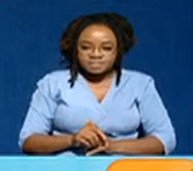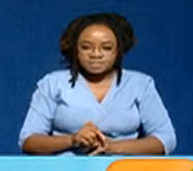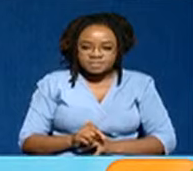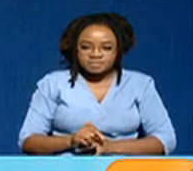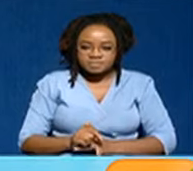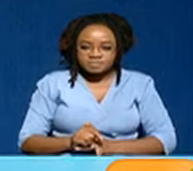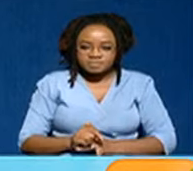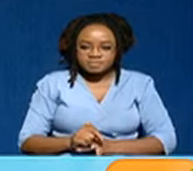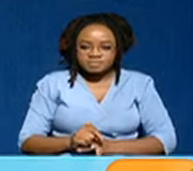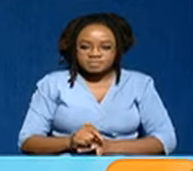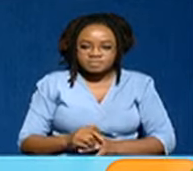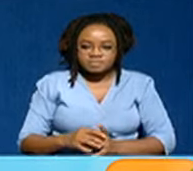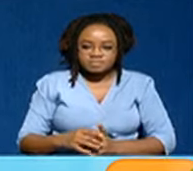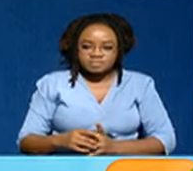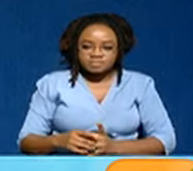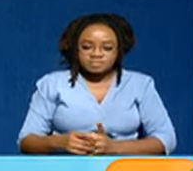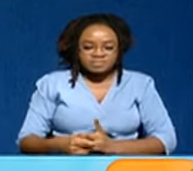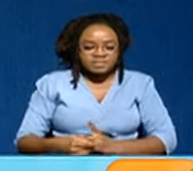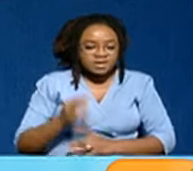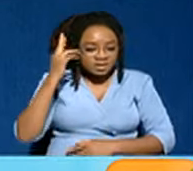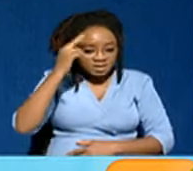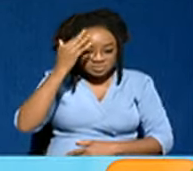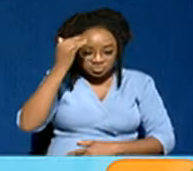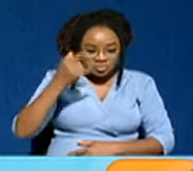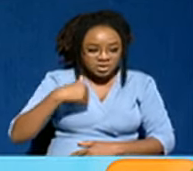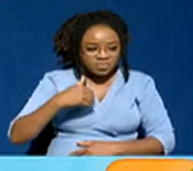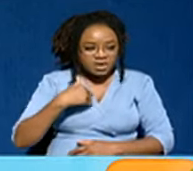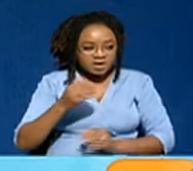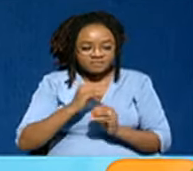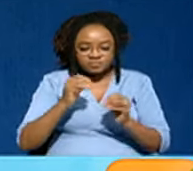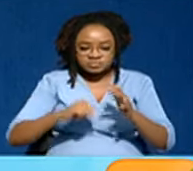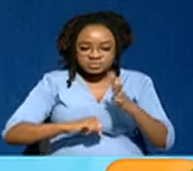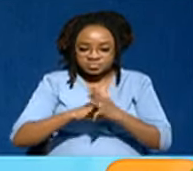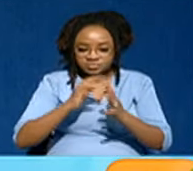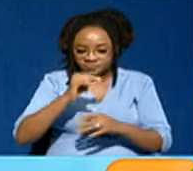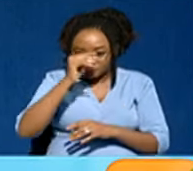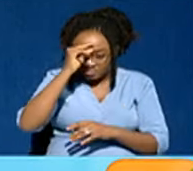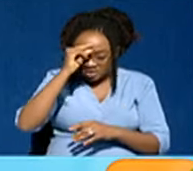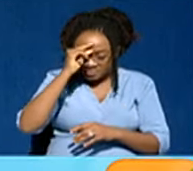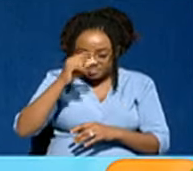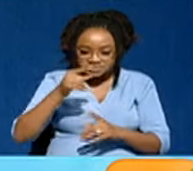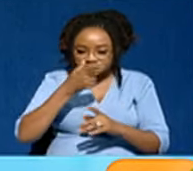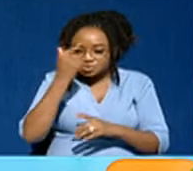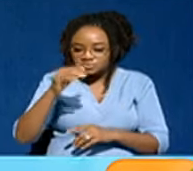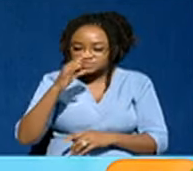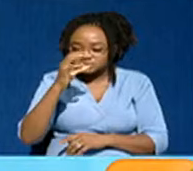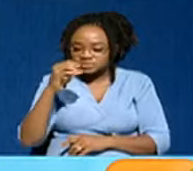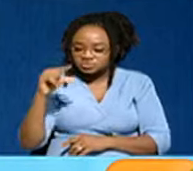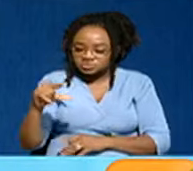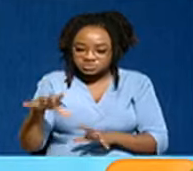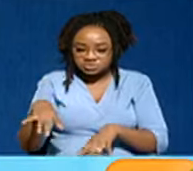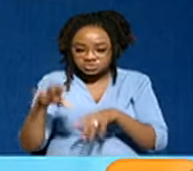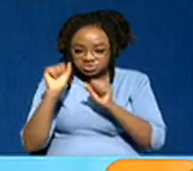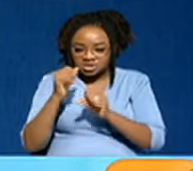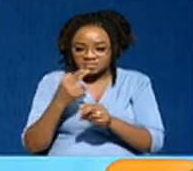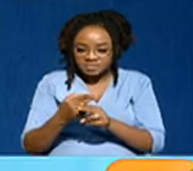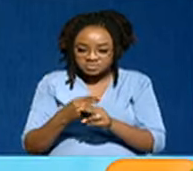why we don't have goodwill. The chair of the Council of Governors today, Her Excellency